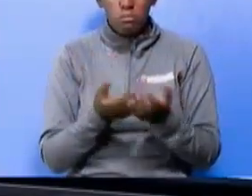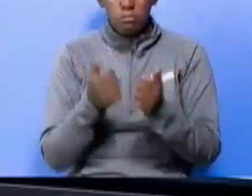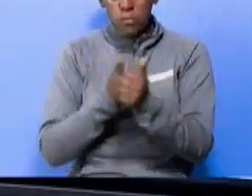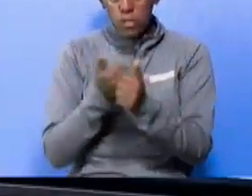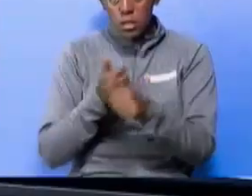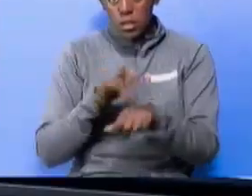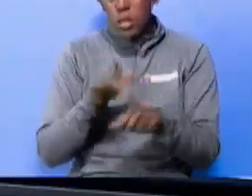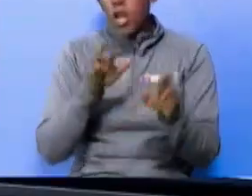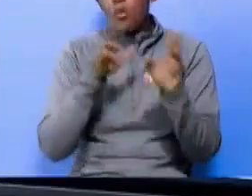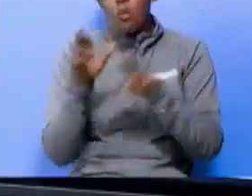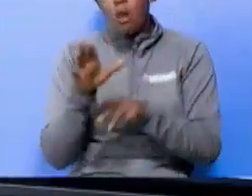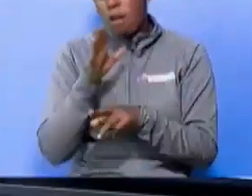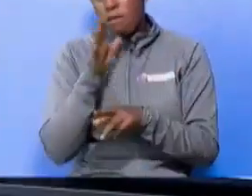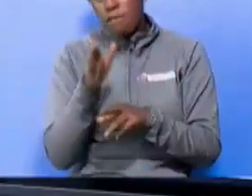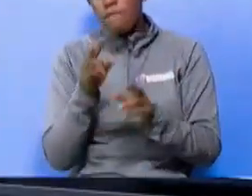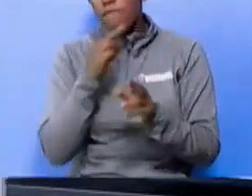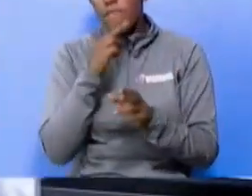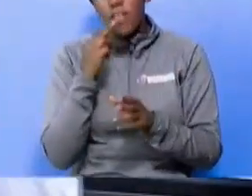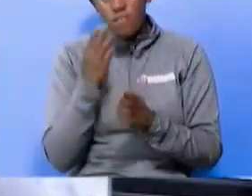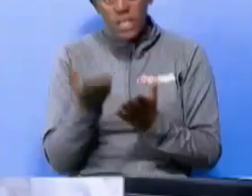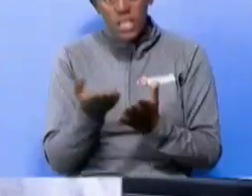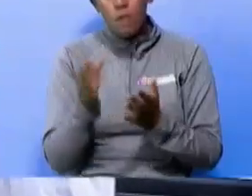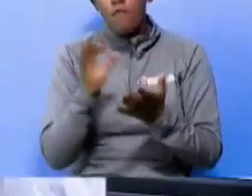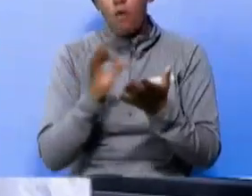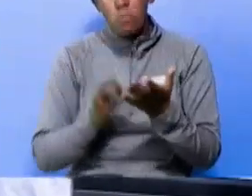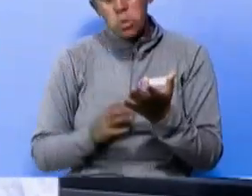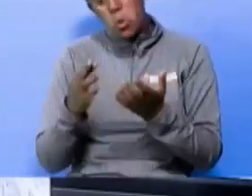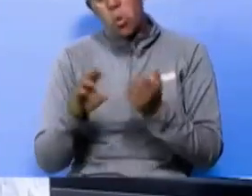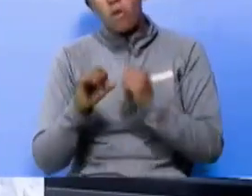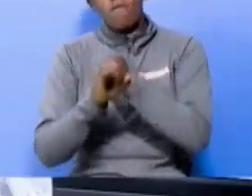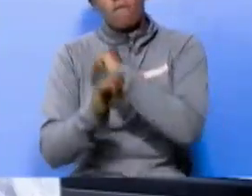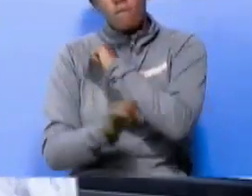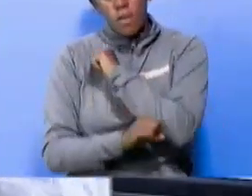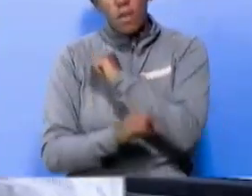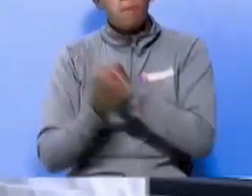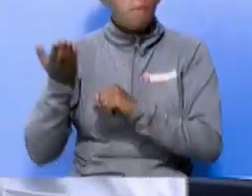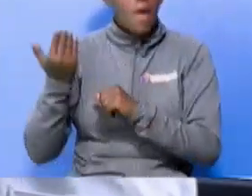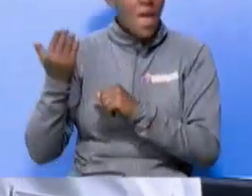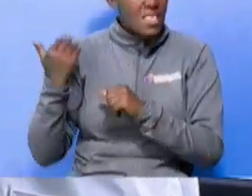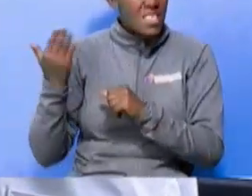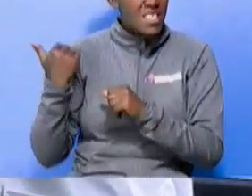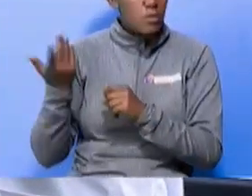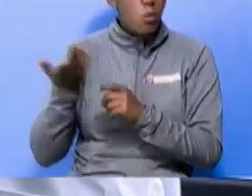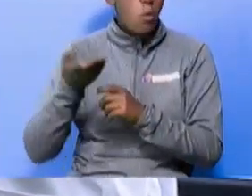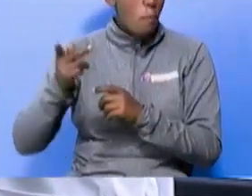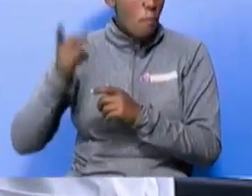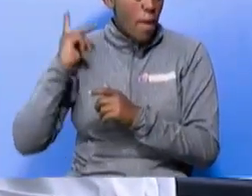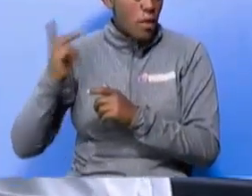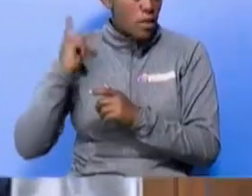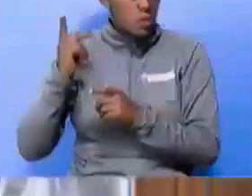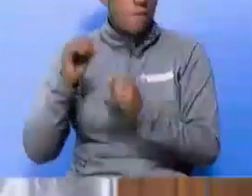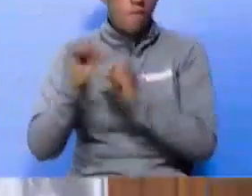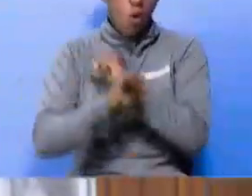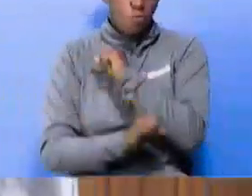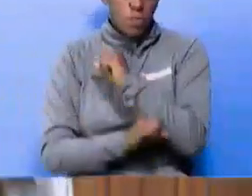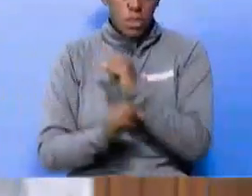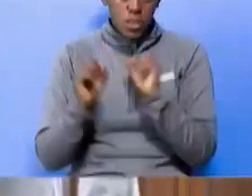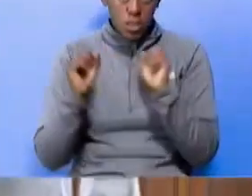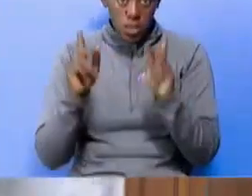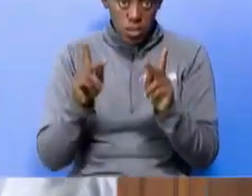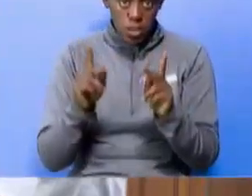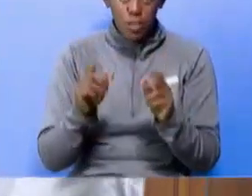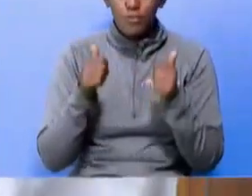the regular forms or regular past forms. Very good.